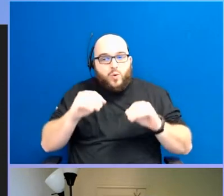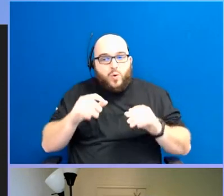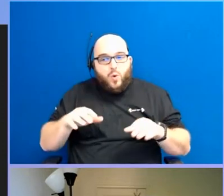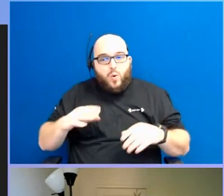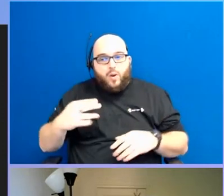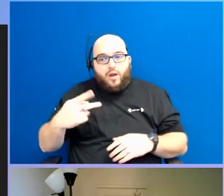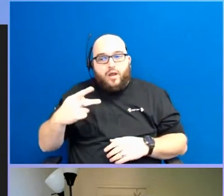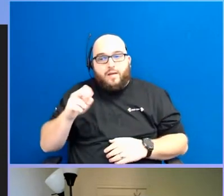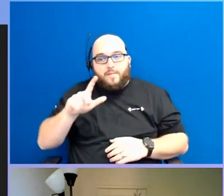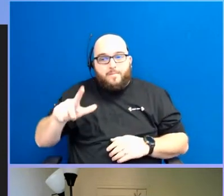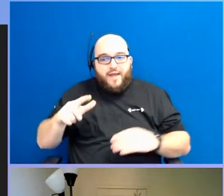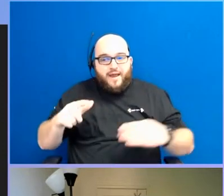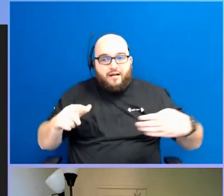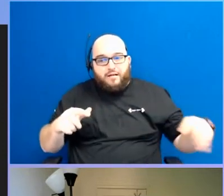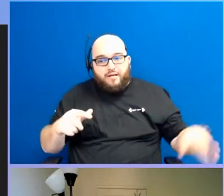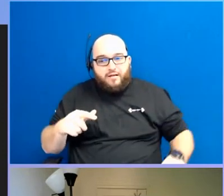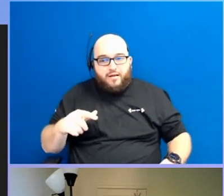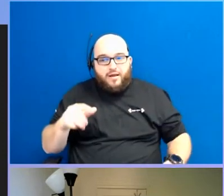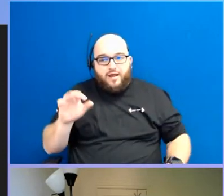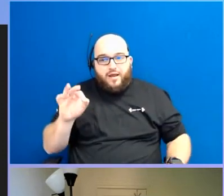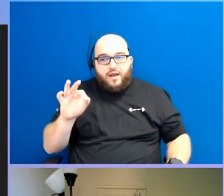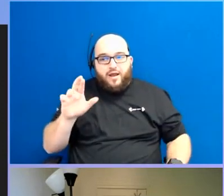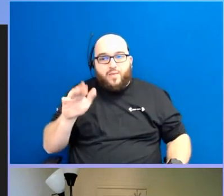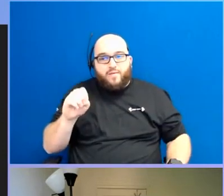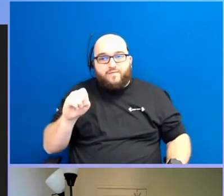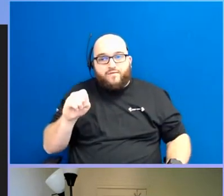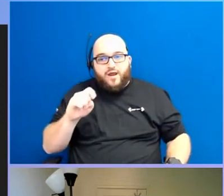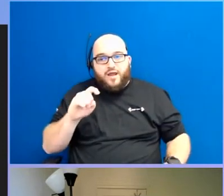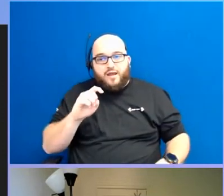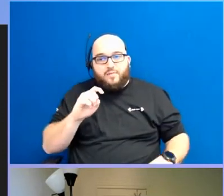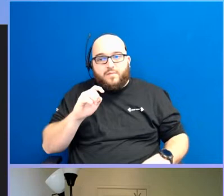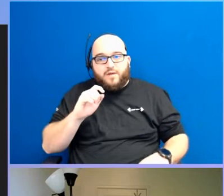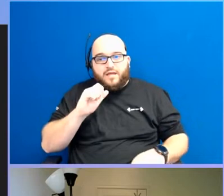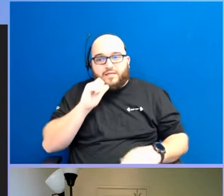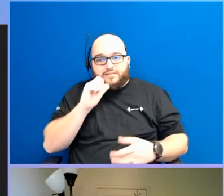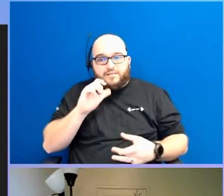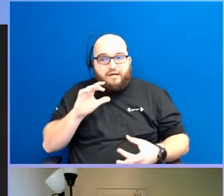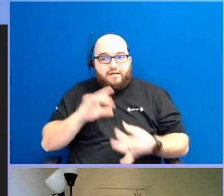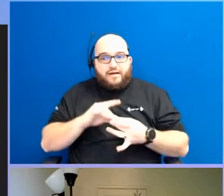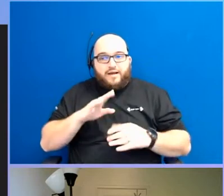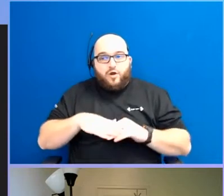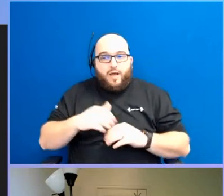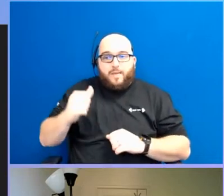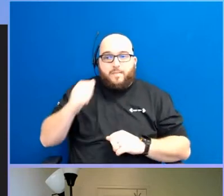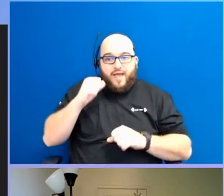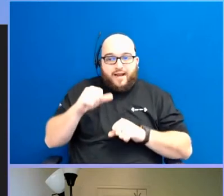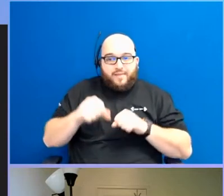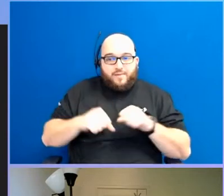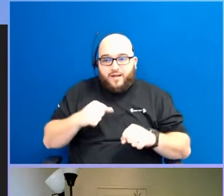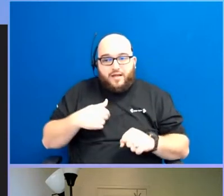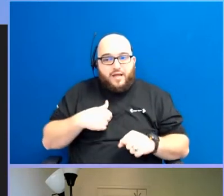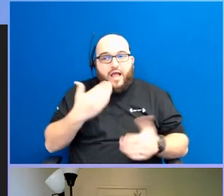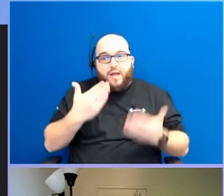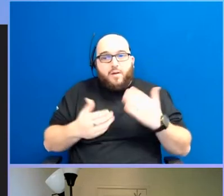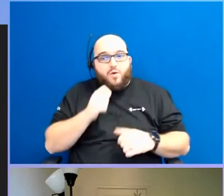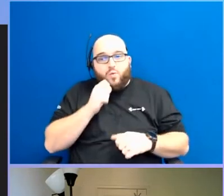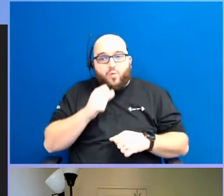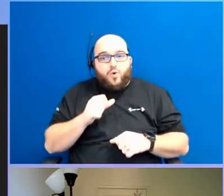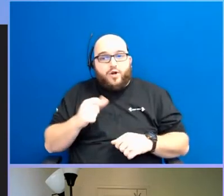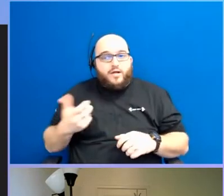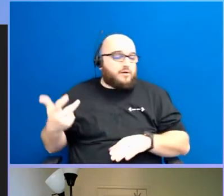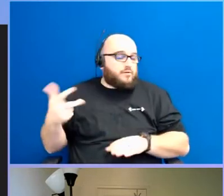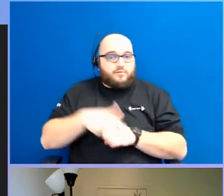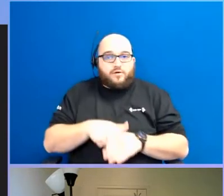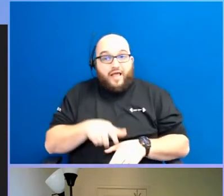and the frame tubes seem to be disconnected towards the back of the bike. I probably would not ride it myself, but this is